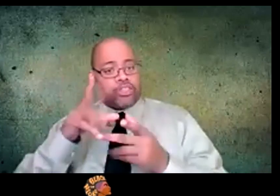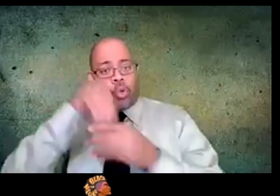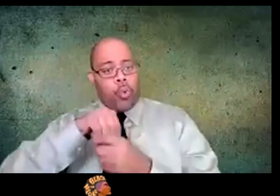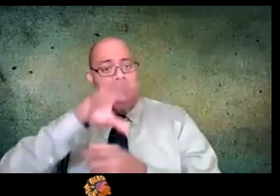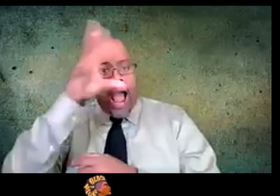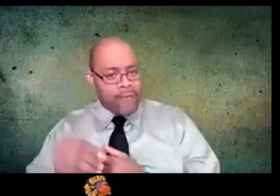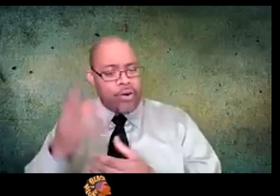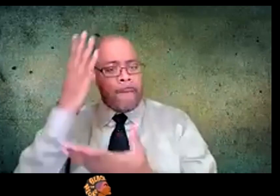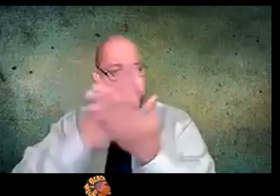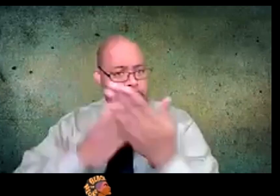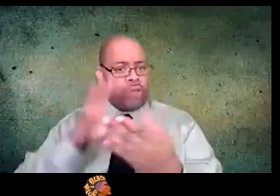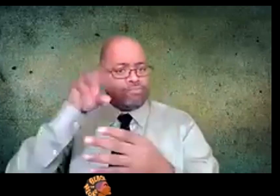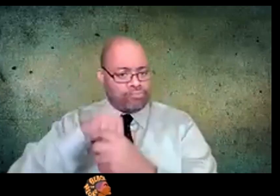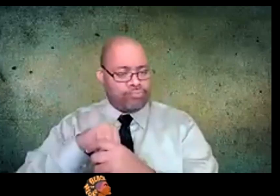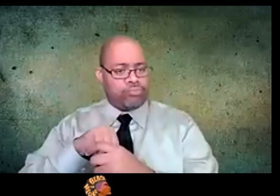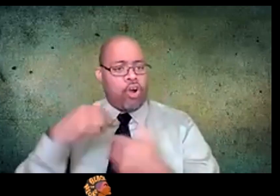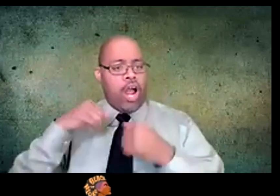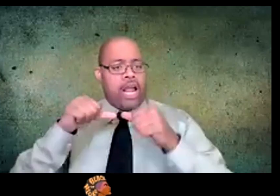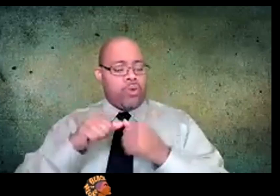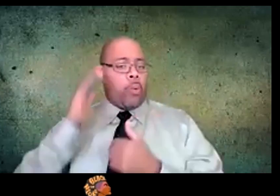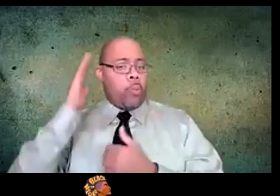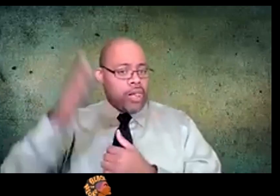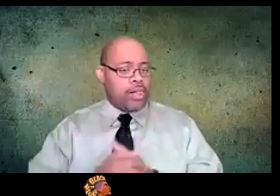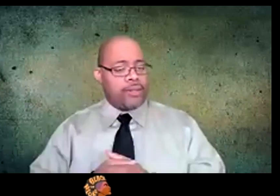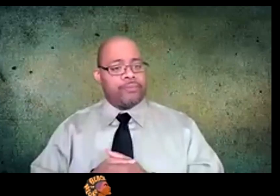be part of our area. I know that